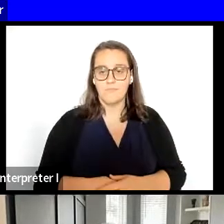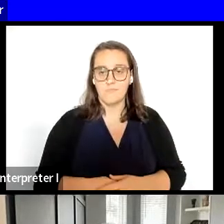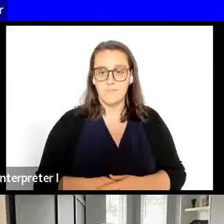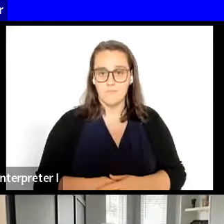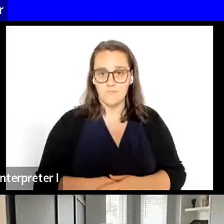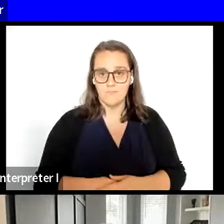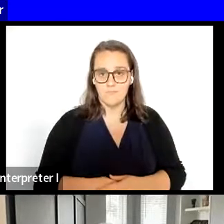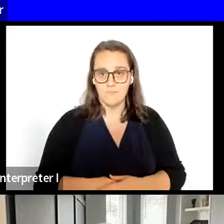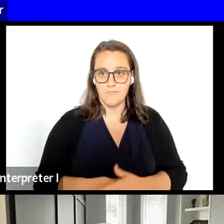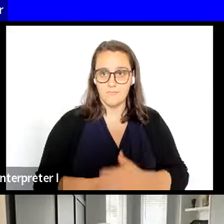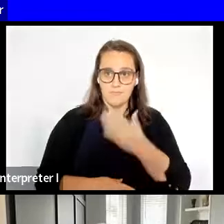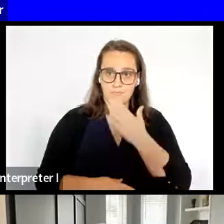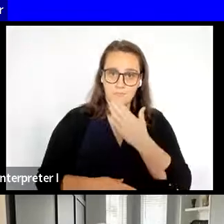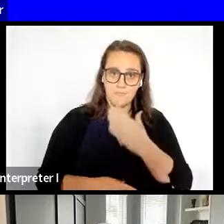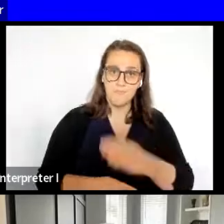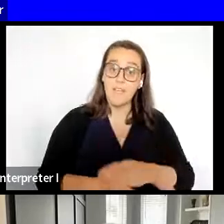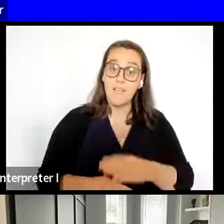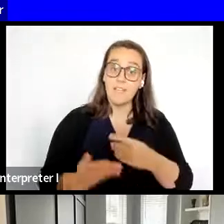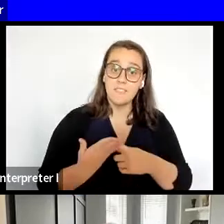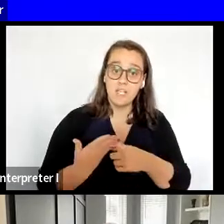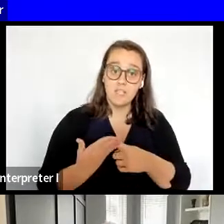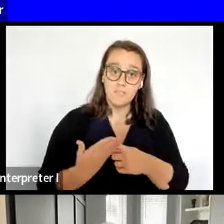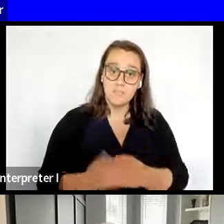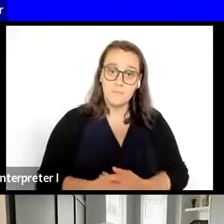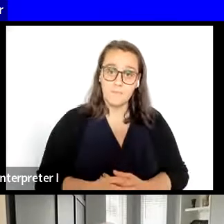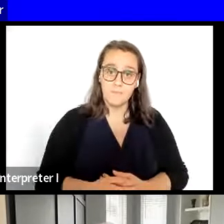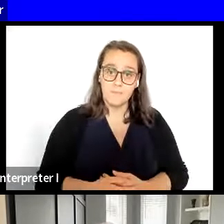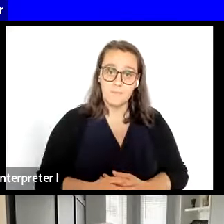Thank you, Councilmember. Is there discussion?